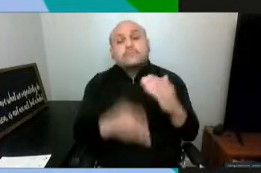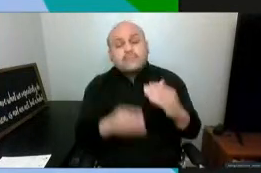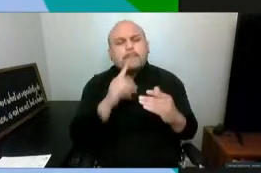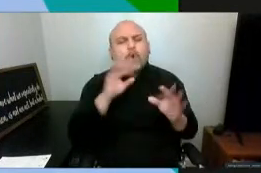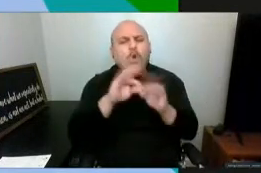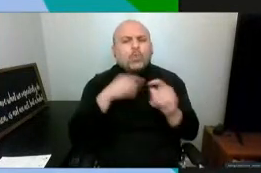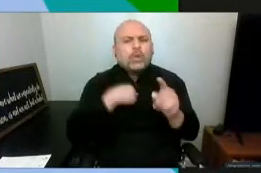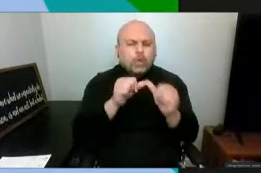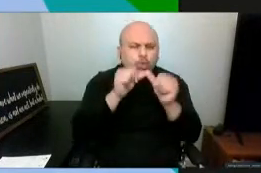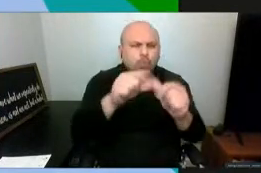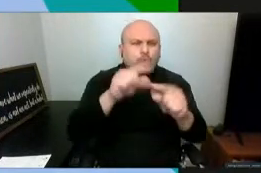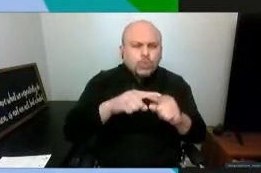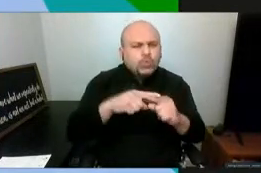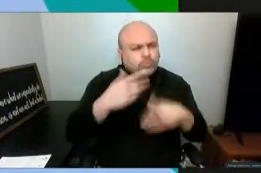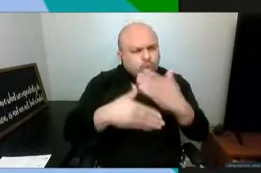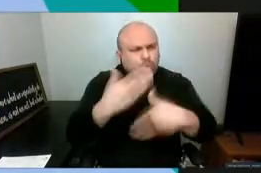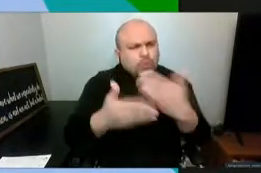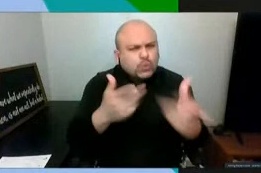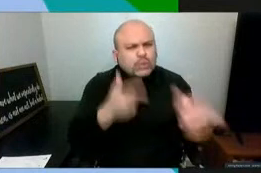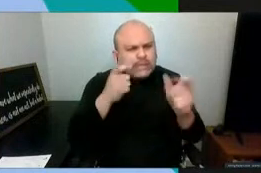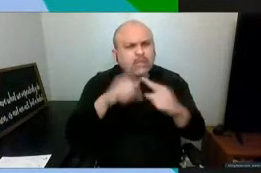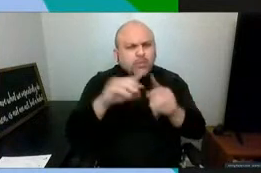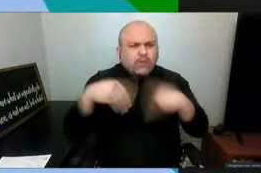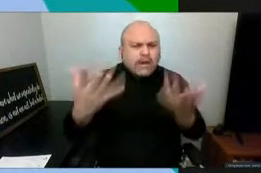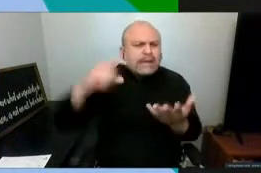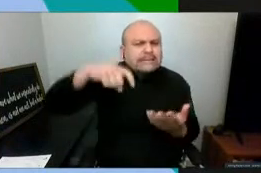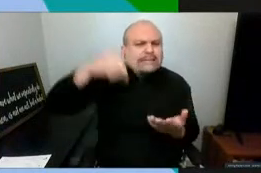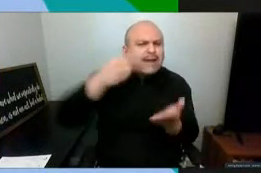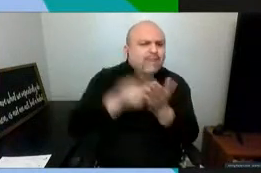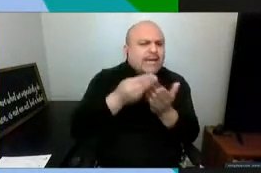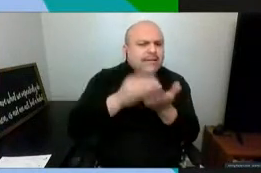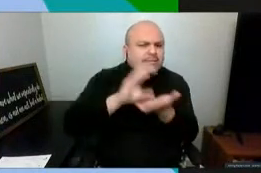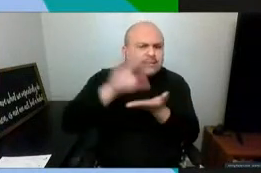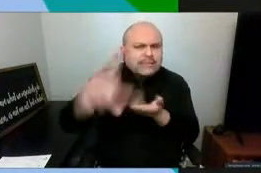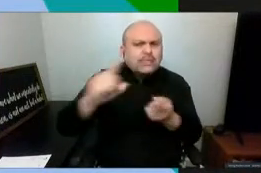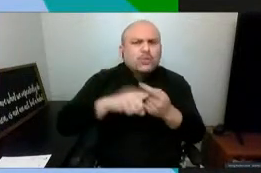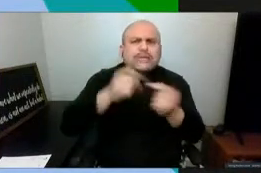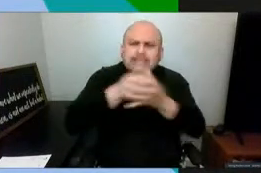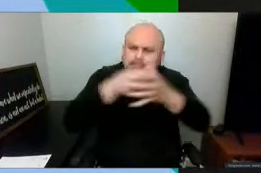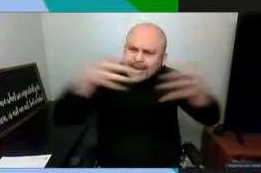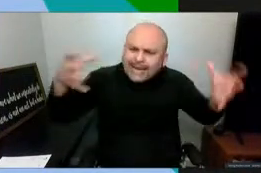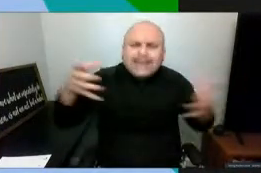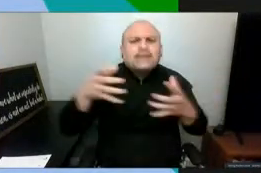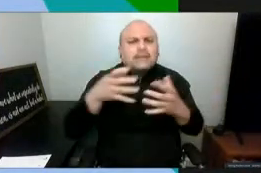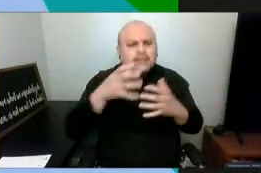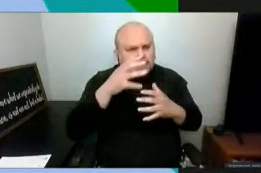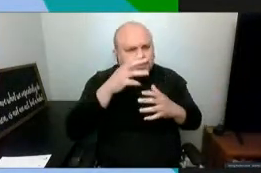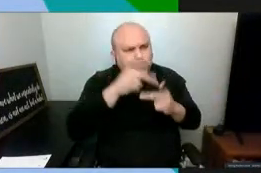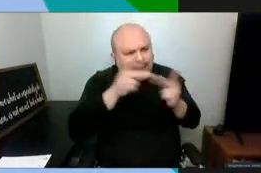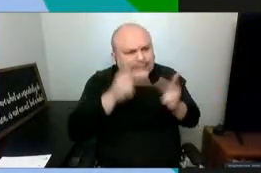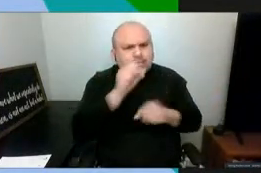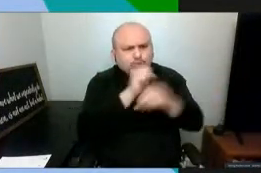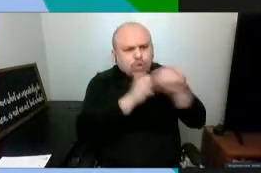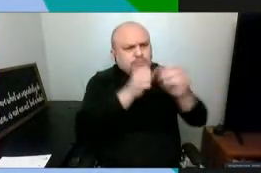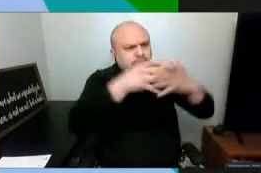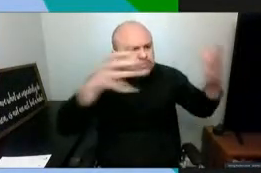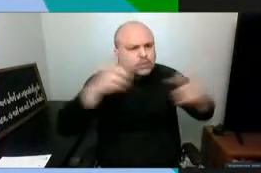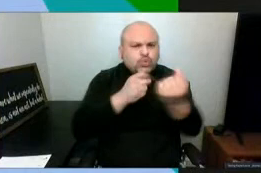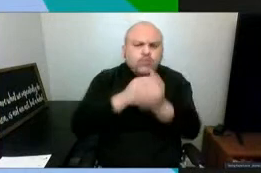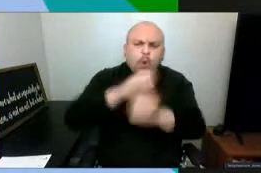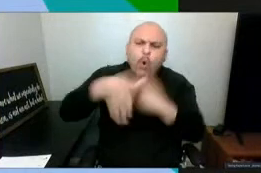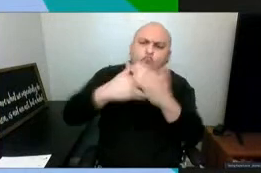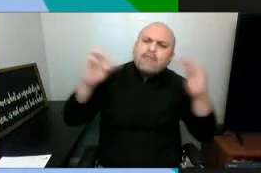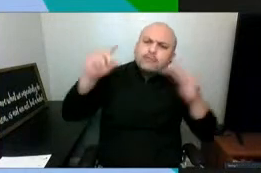quickly to provide the necessary funding, to expand infrastructure in place and support all levels of government and